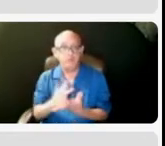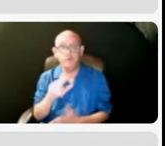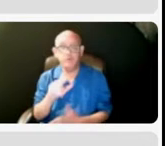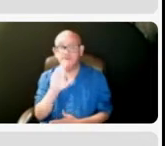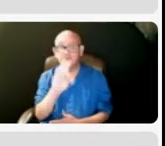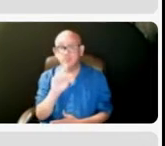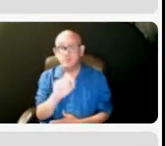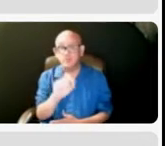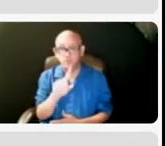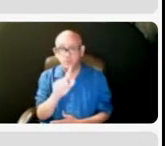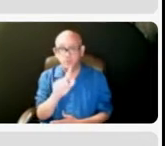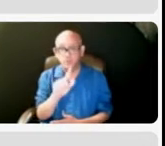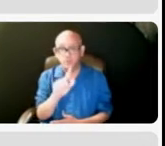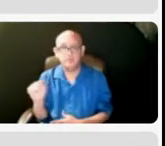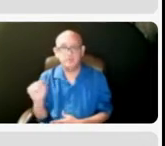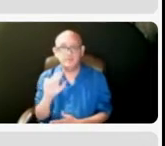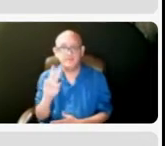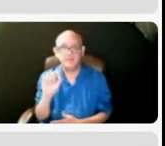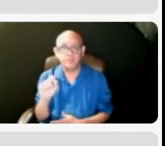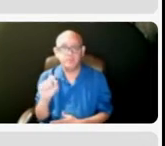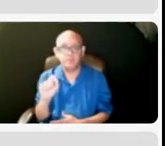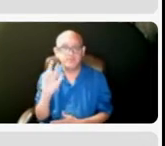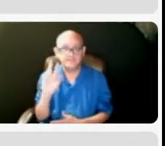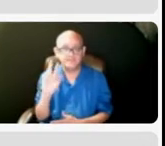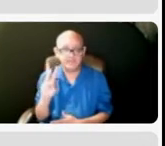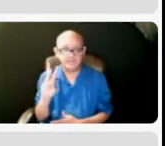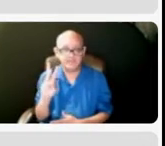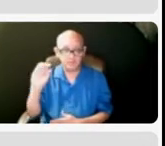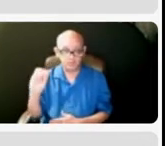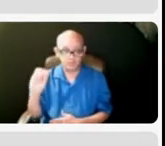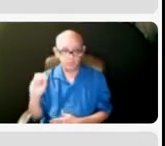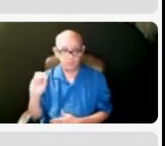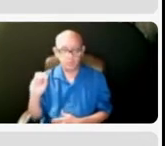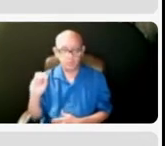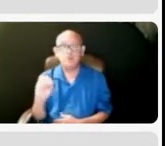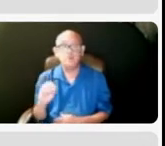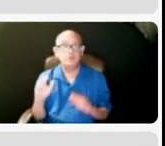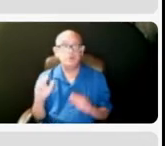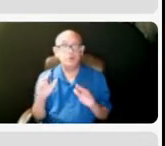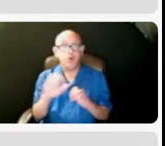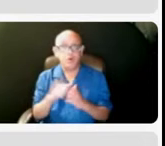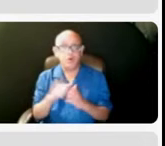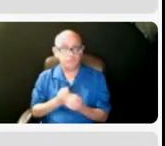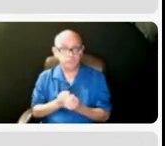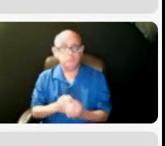through 7.60 all those in favor say aye